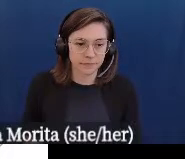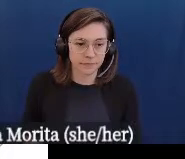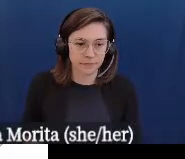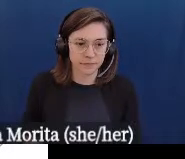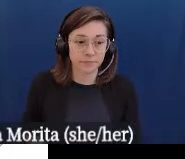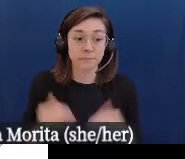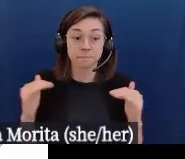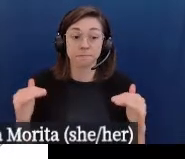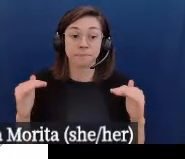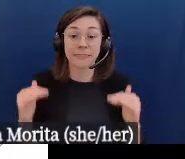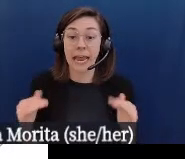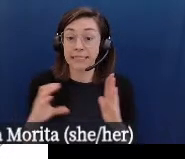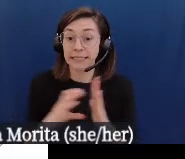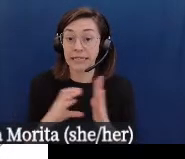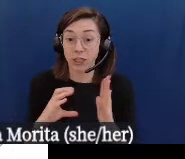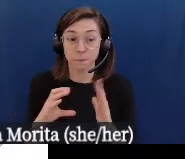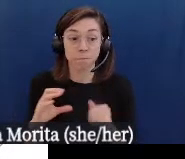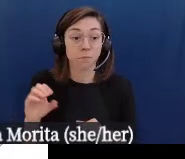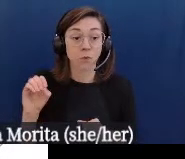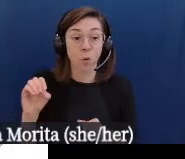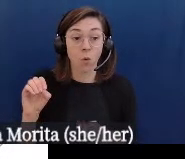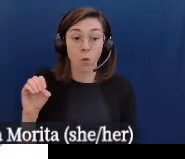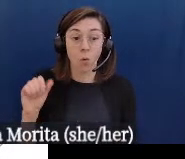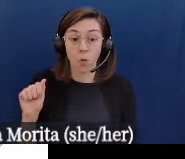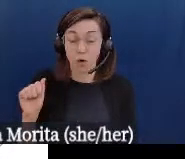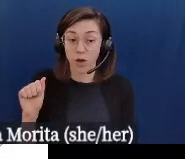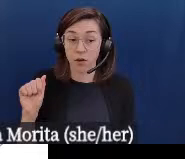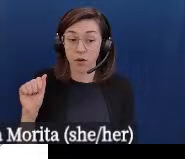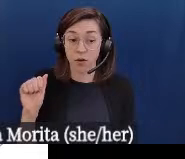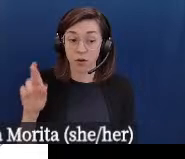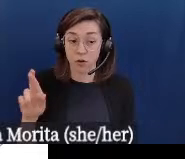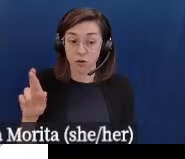Next section is Oregon Administrative Rule